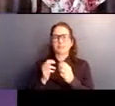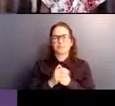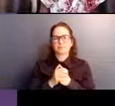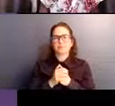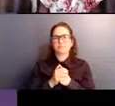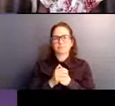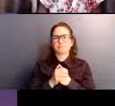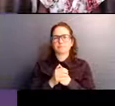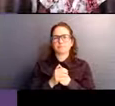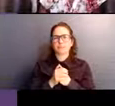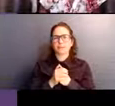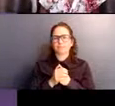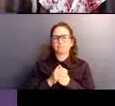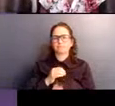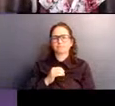our lessons,